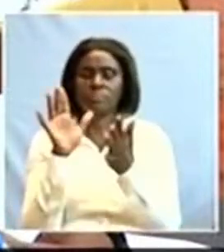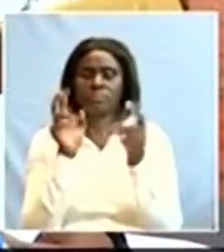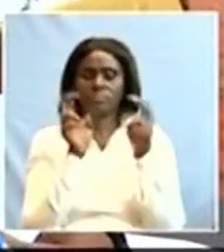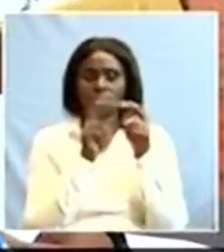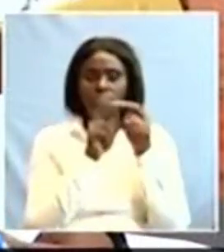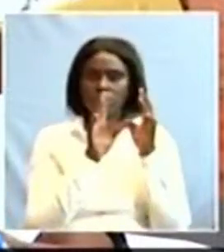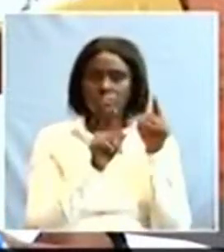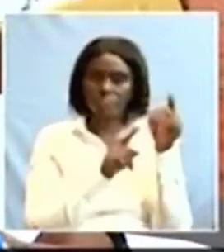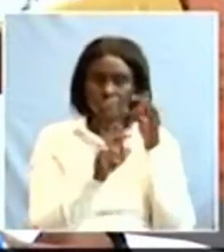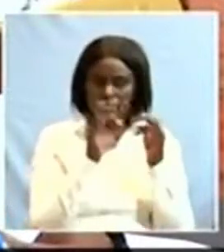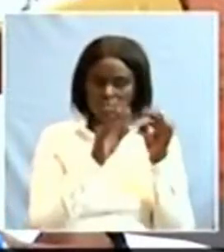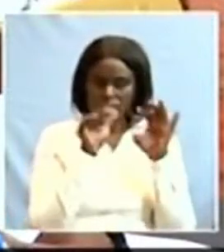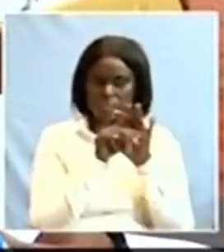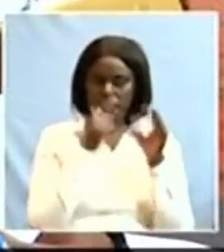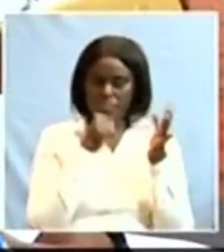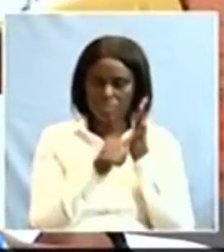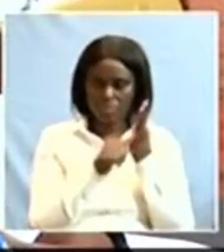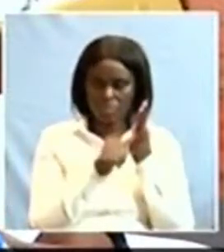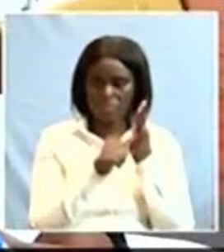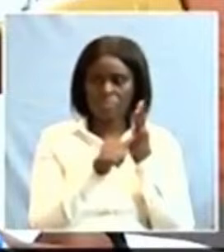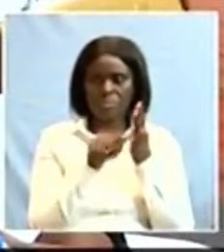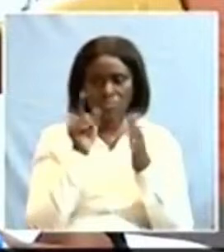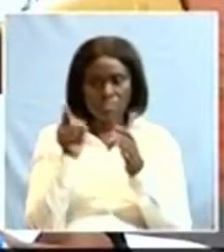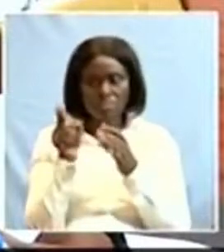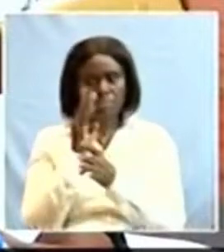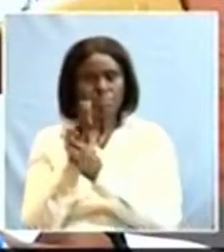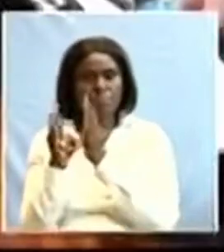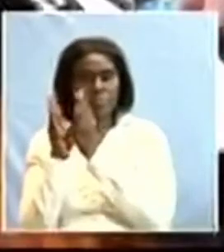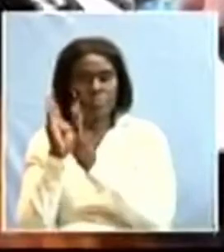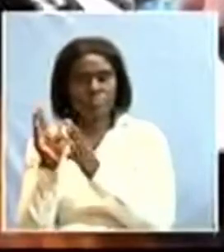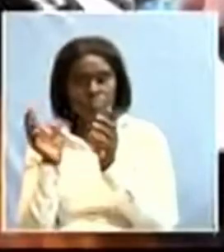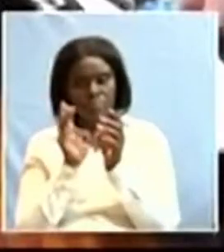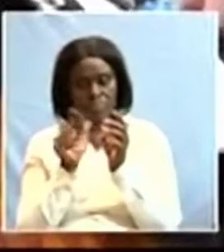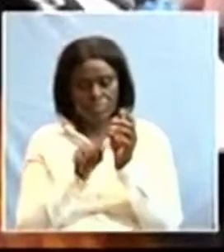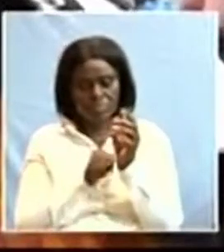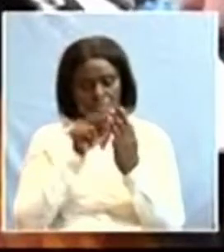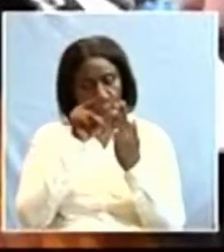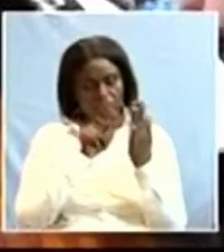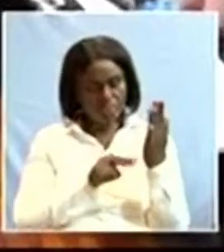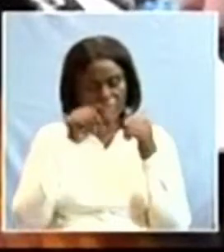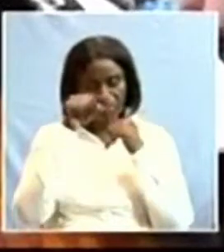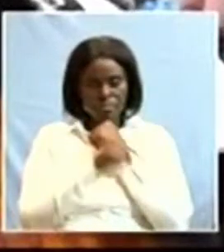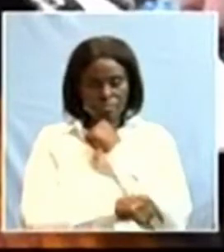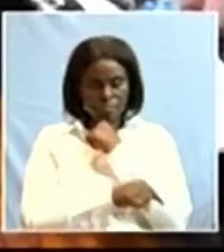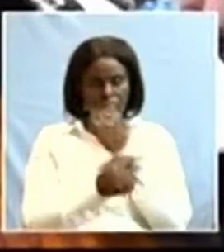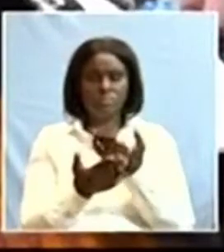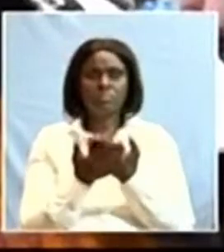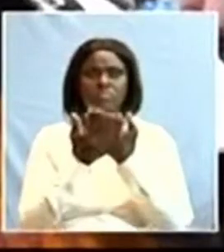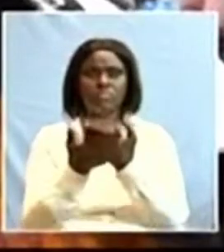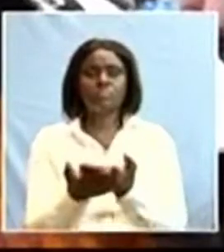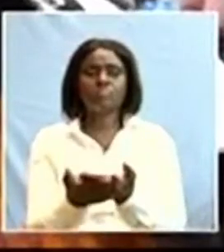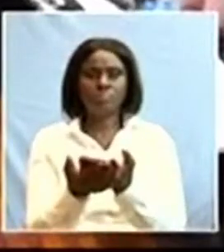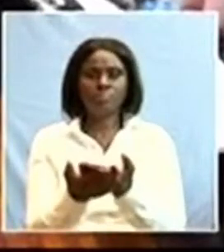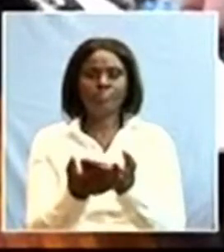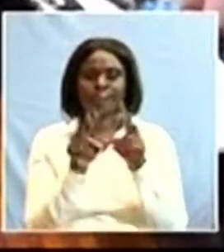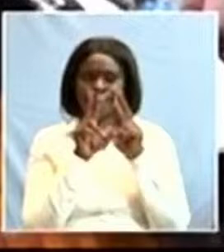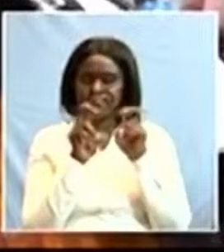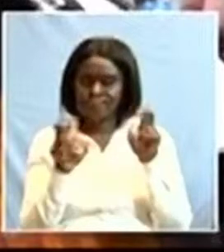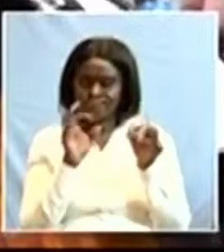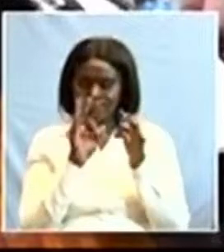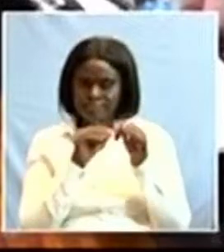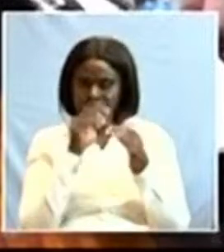has stated in the bid letter that they will do that contract. So we go through the details what has been submitted. We check if